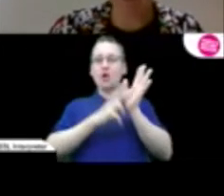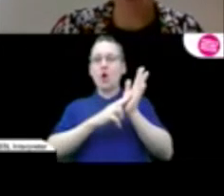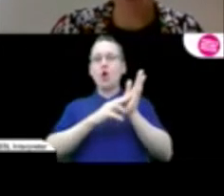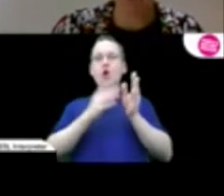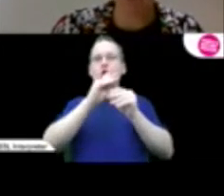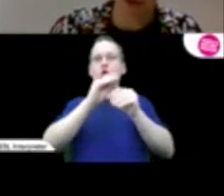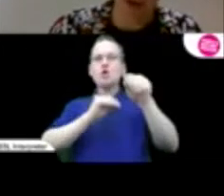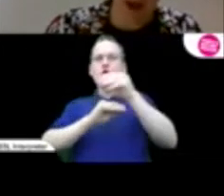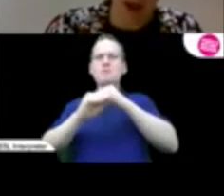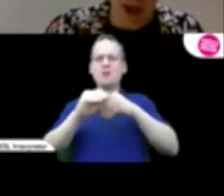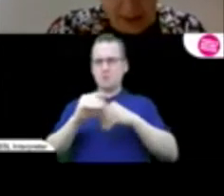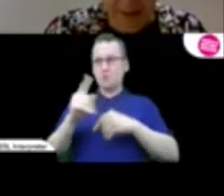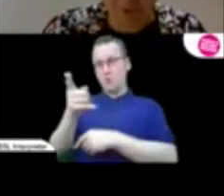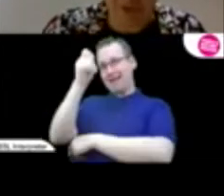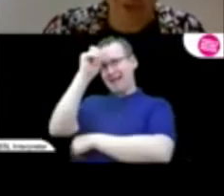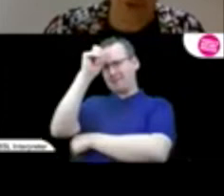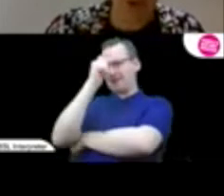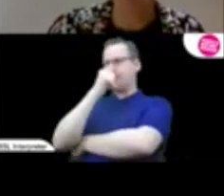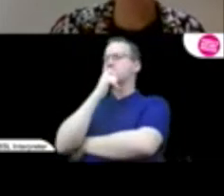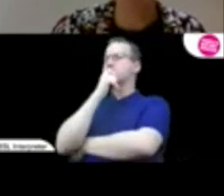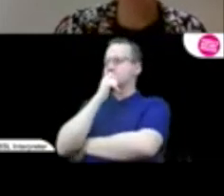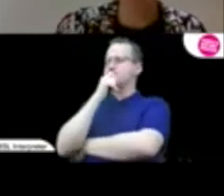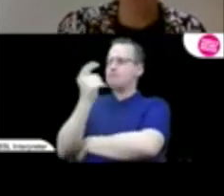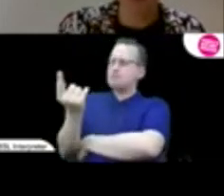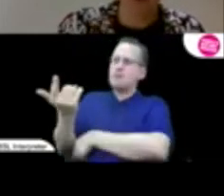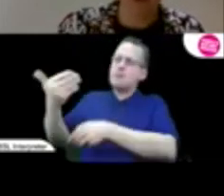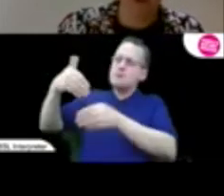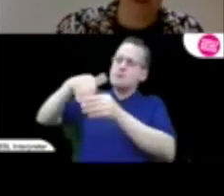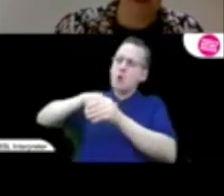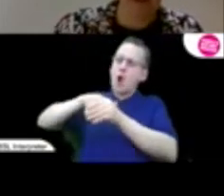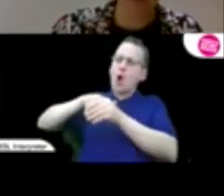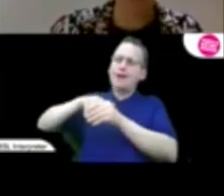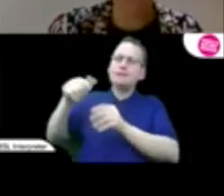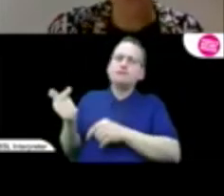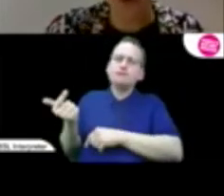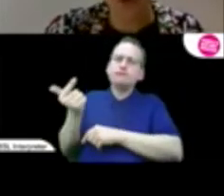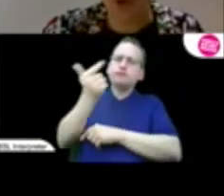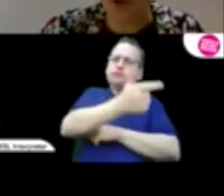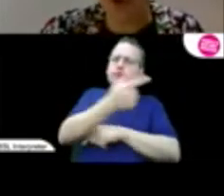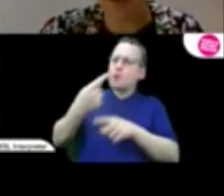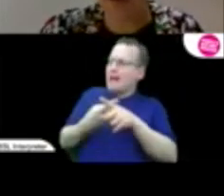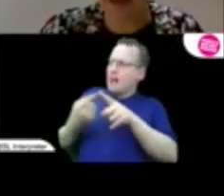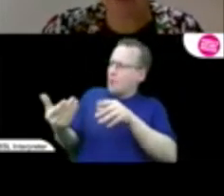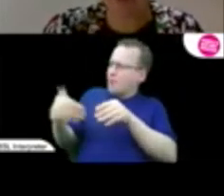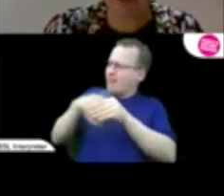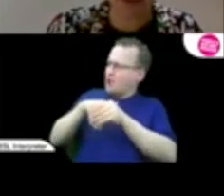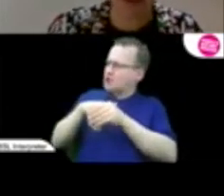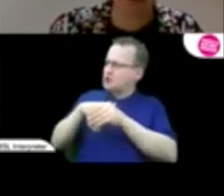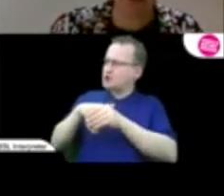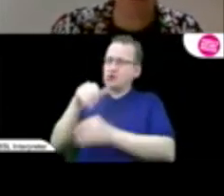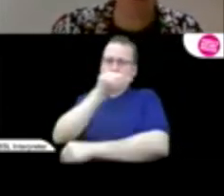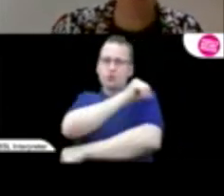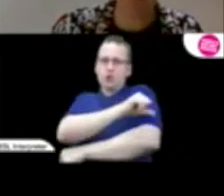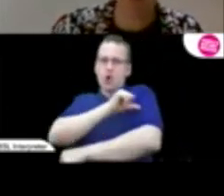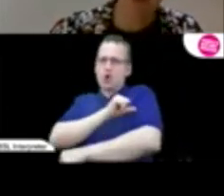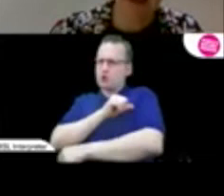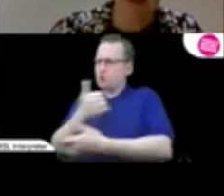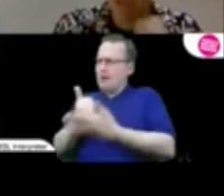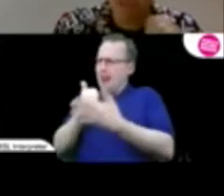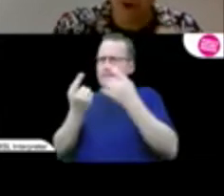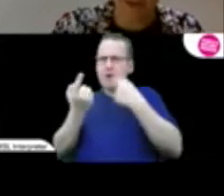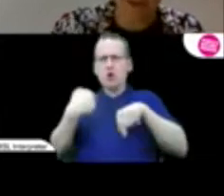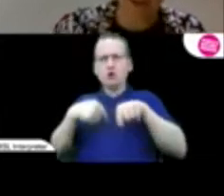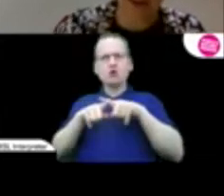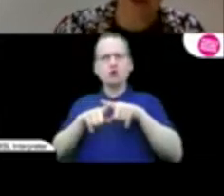her healing skills and he asked her to join him on a crossing to England to nurse his aches and pains.